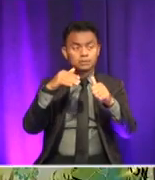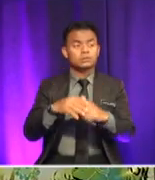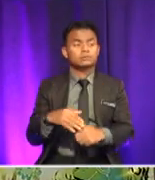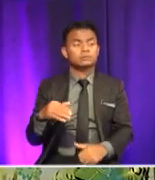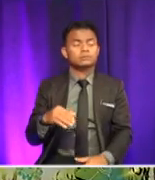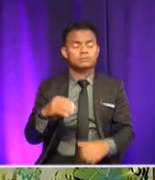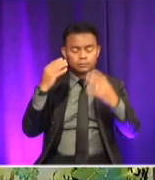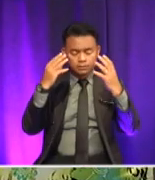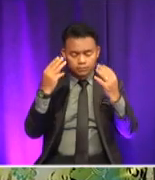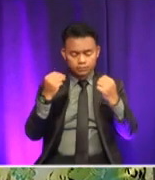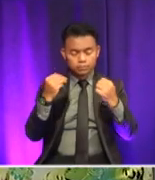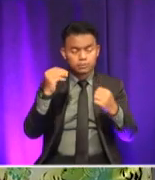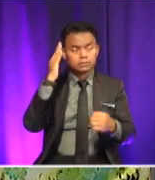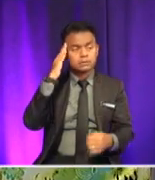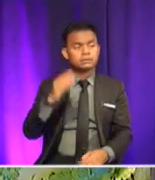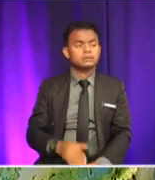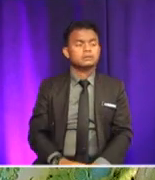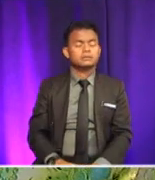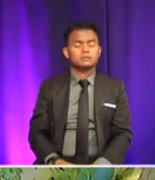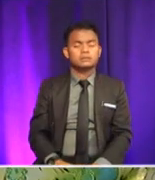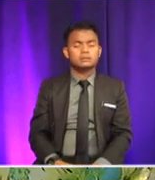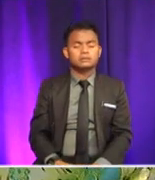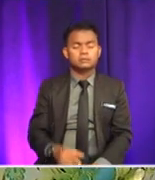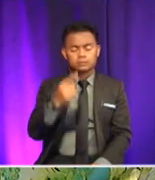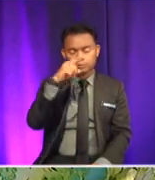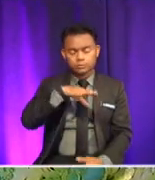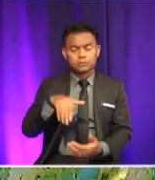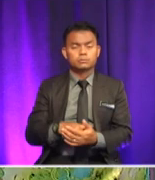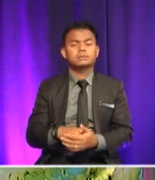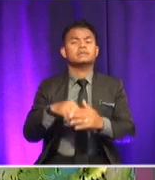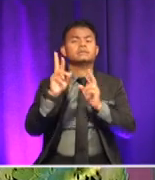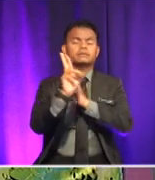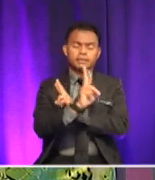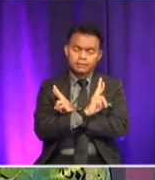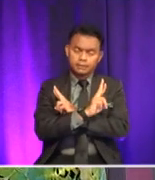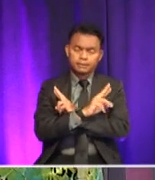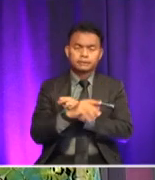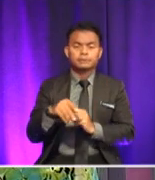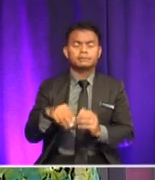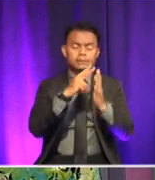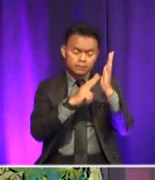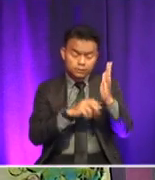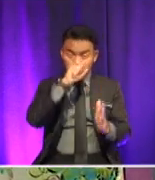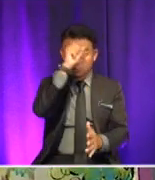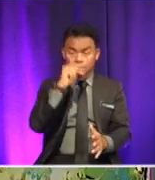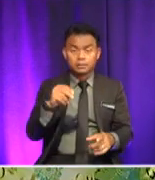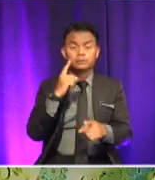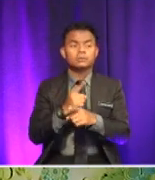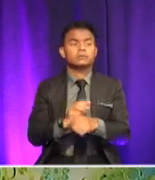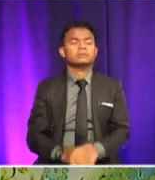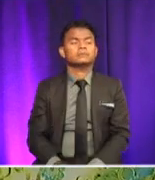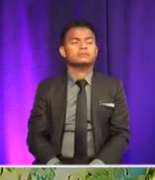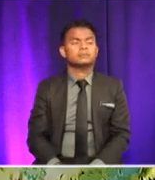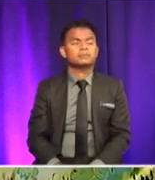to ask all the students to relax, read the question, don't worry about it. So, let's go to our final